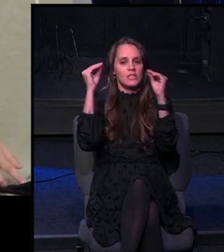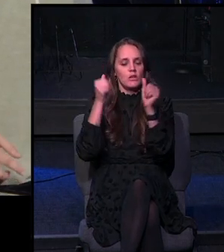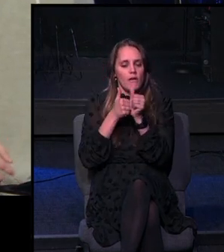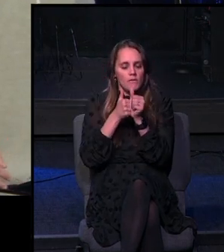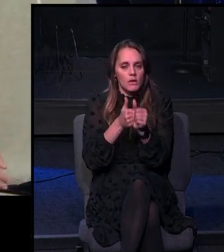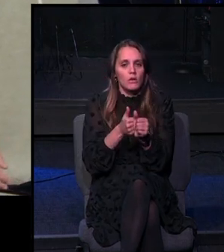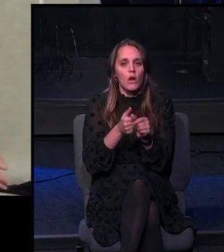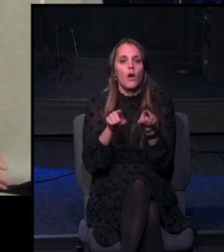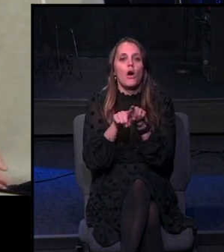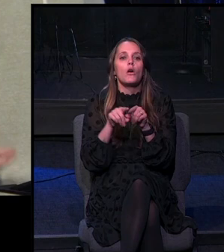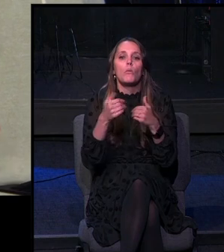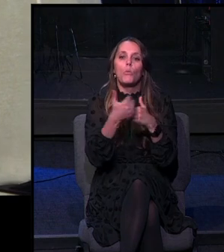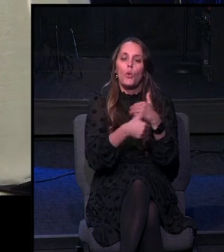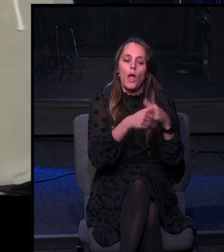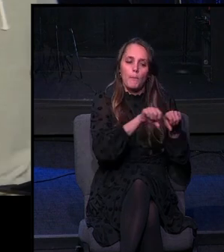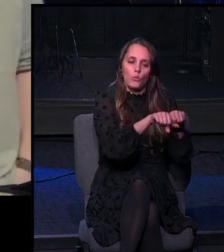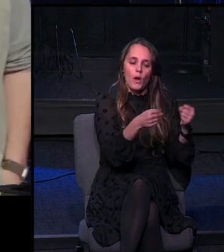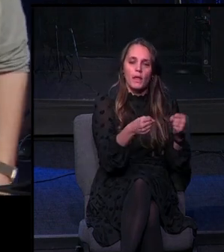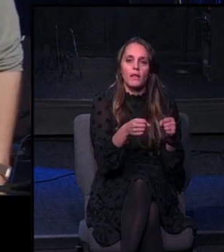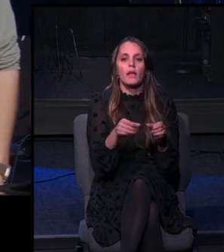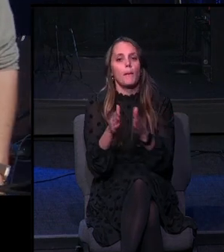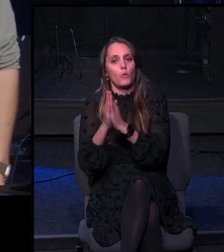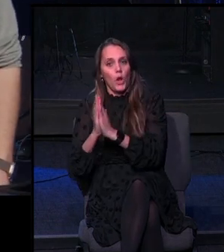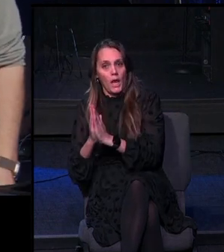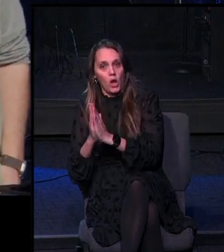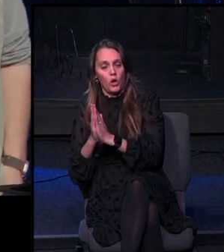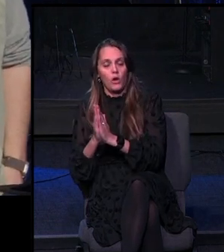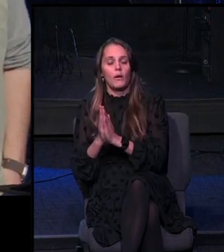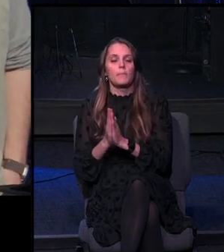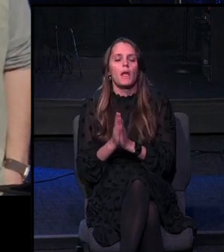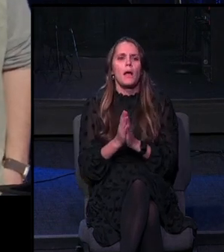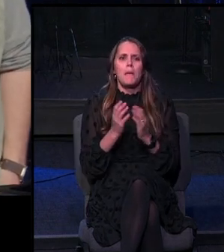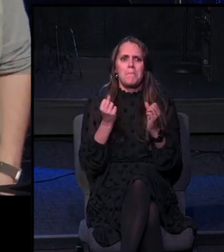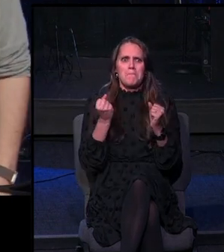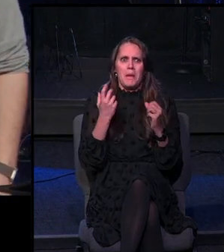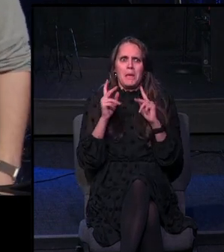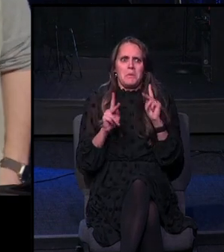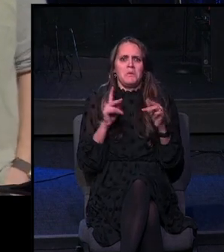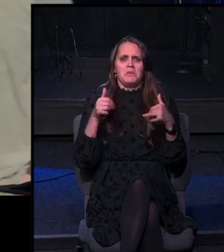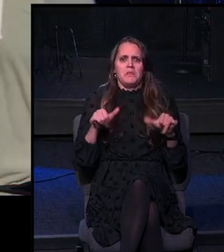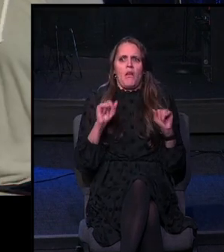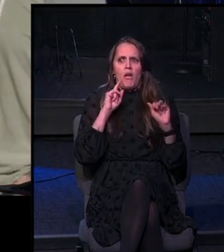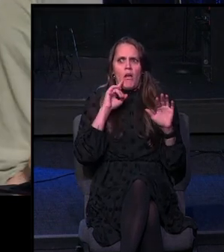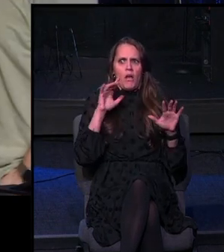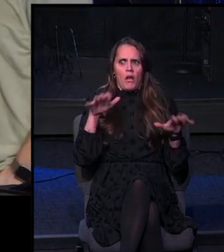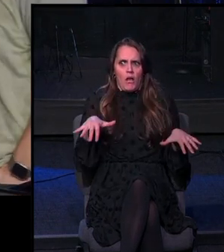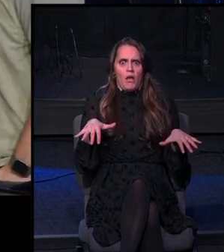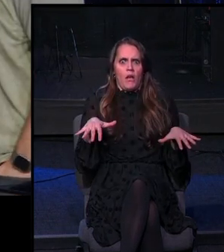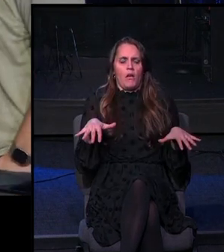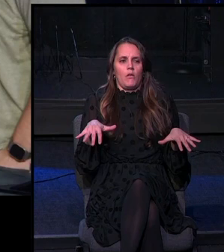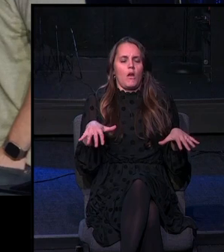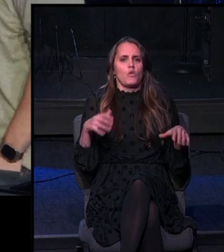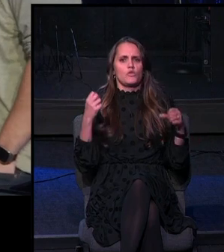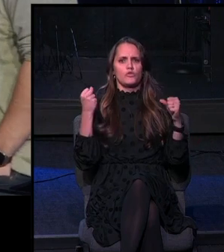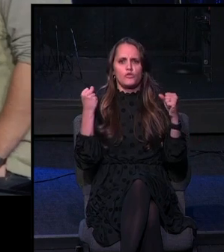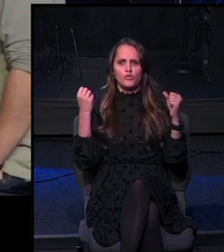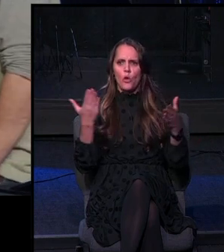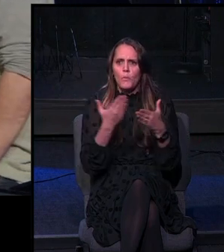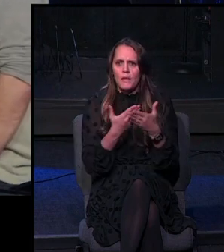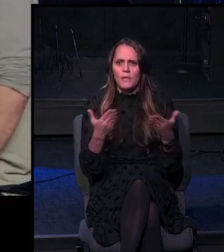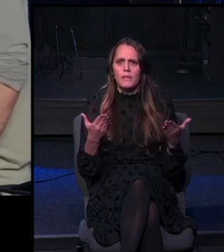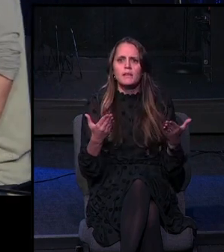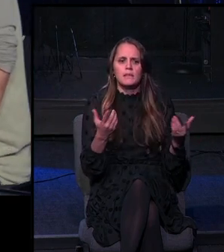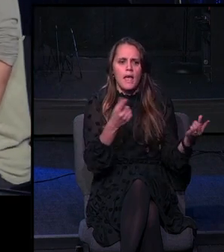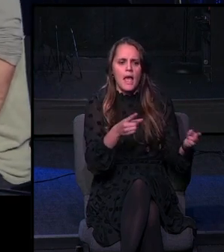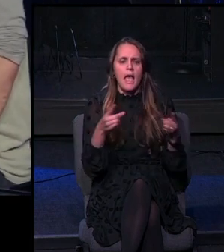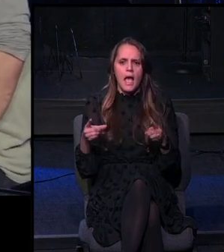and to prayer. Verse 43, everyone was filled with awe at the many wonders and signs performed by the apostles.